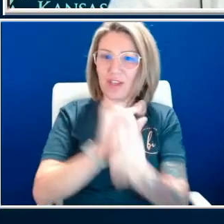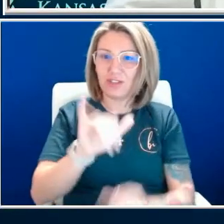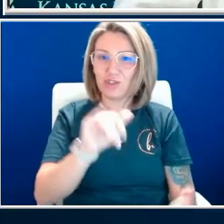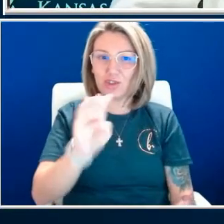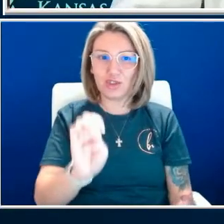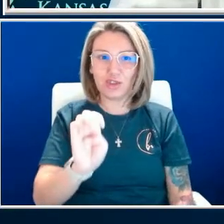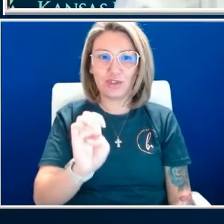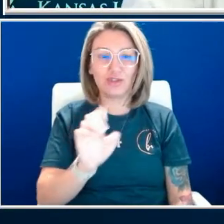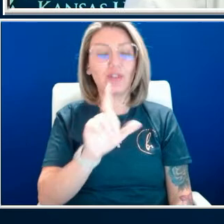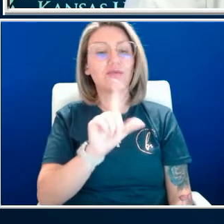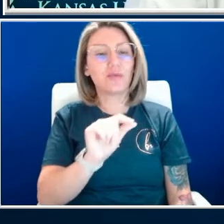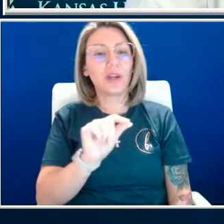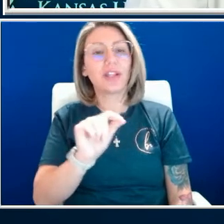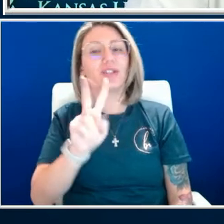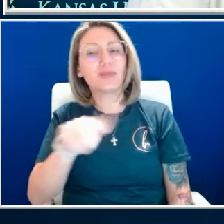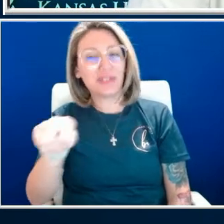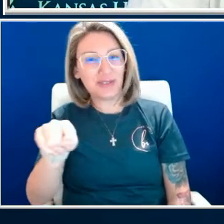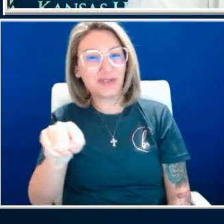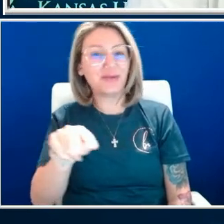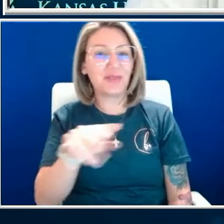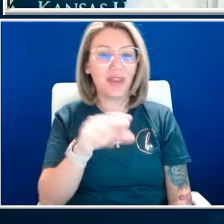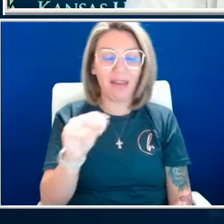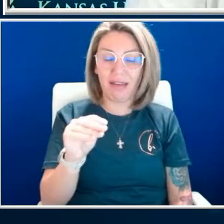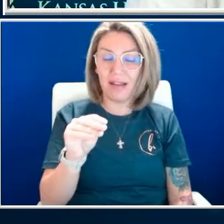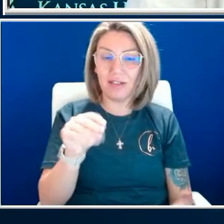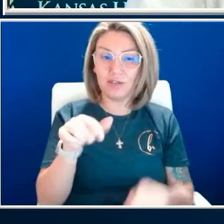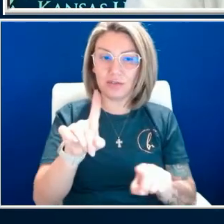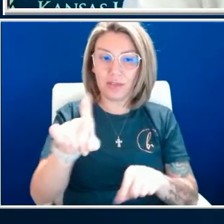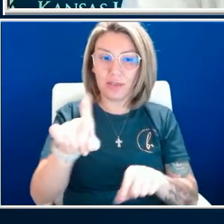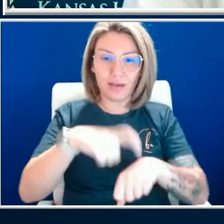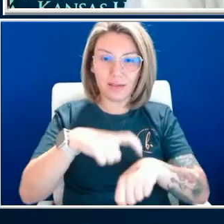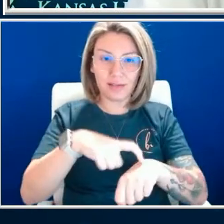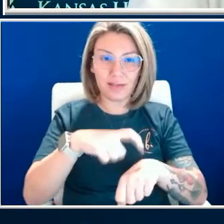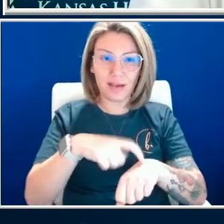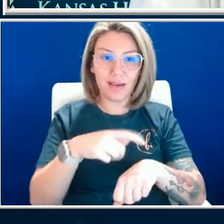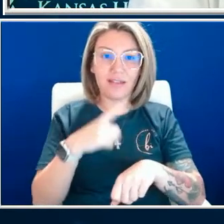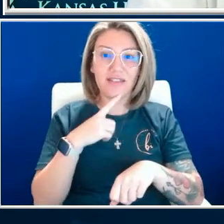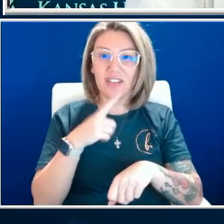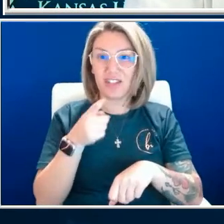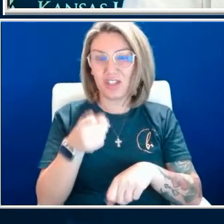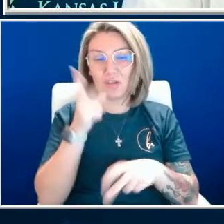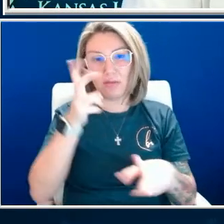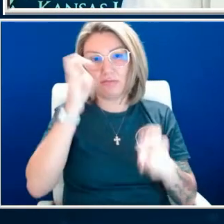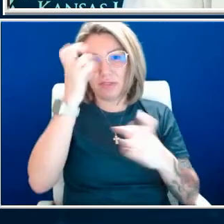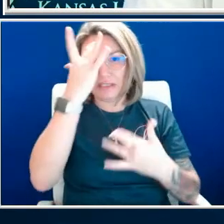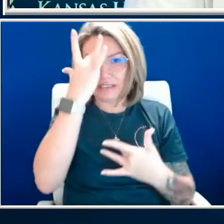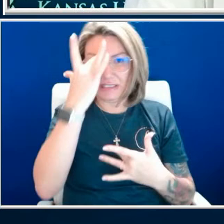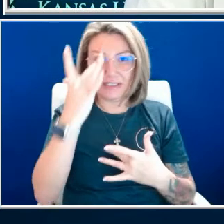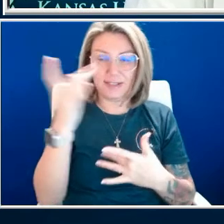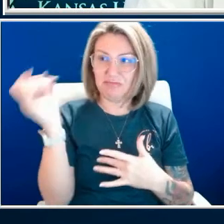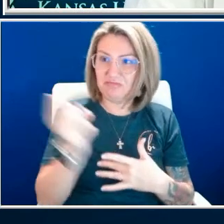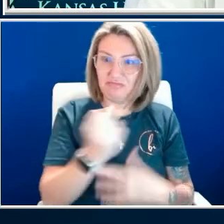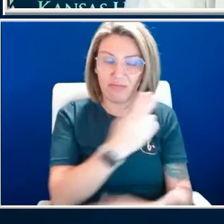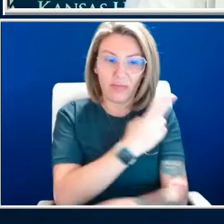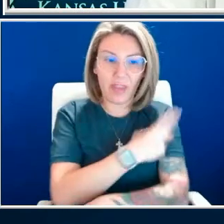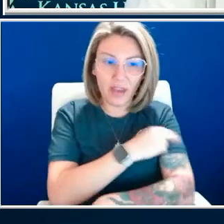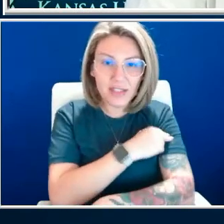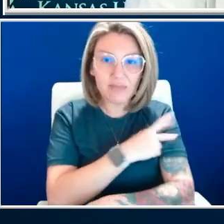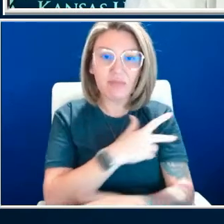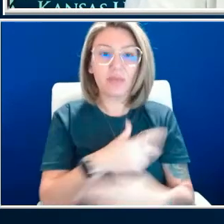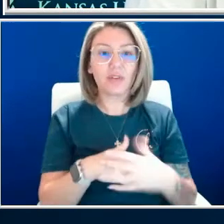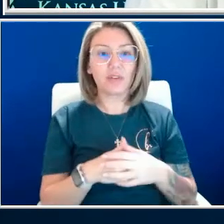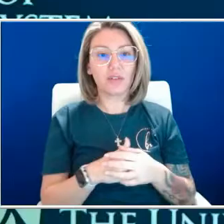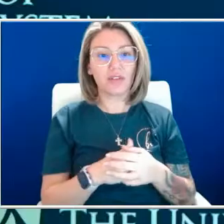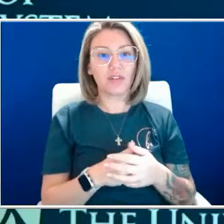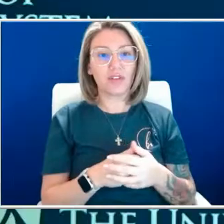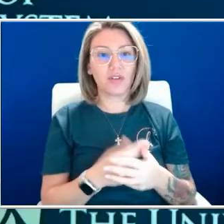or 2022, sorry, and at that time you were very sick. I brought her into the hospital. We got an echocardiogram. She